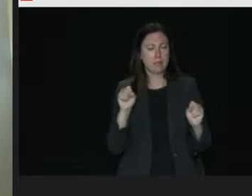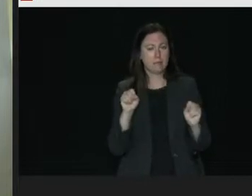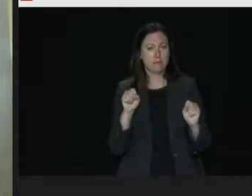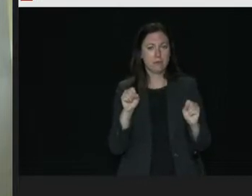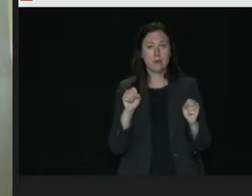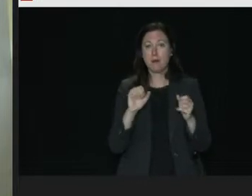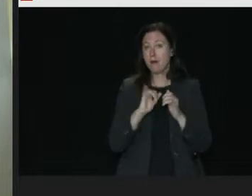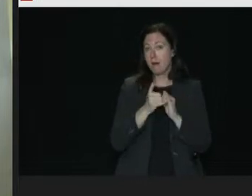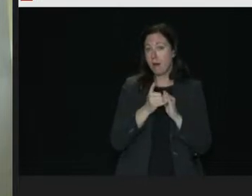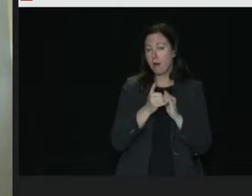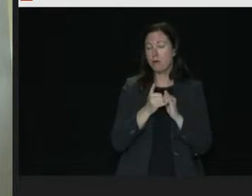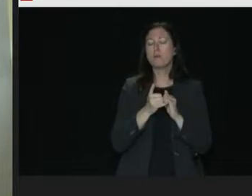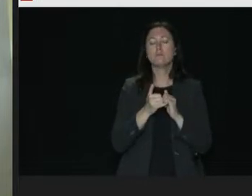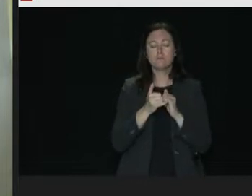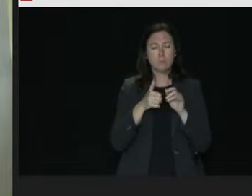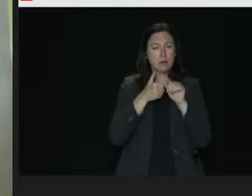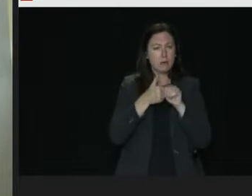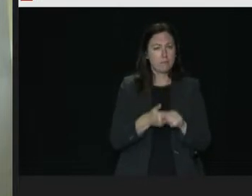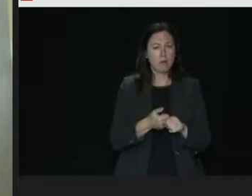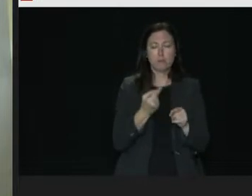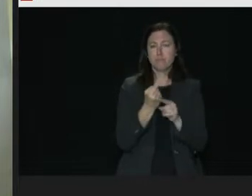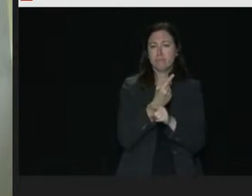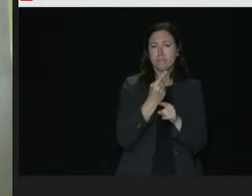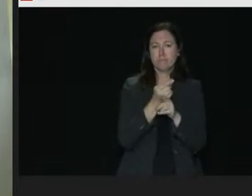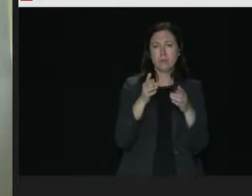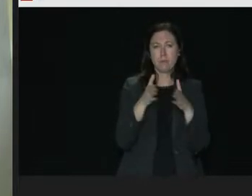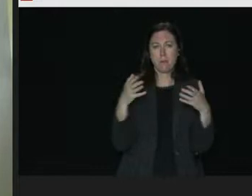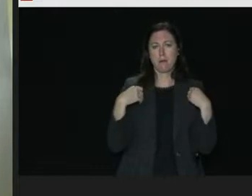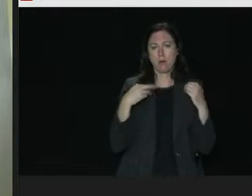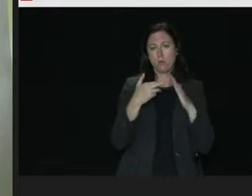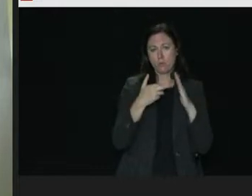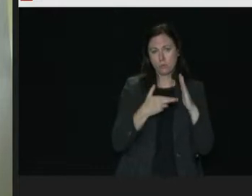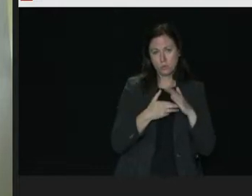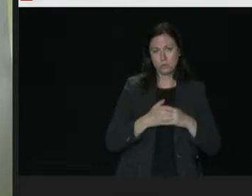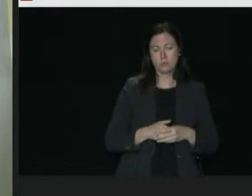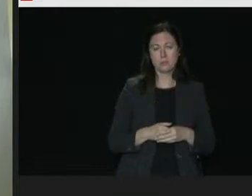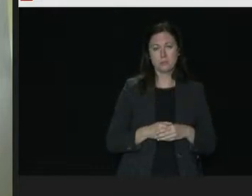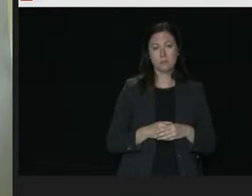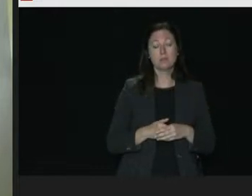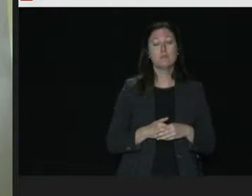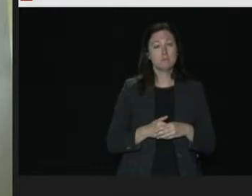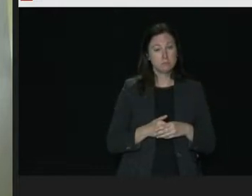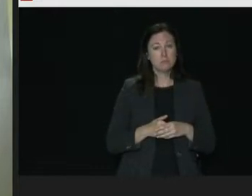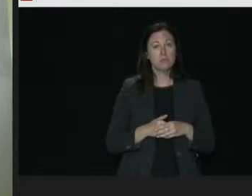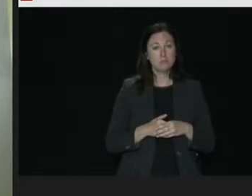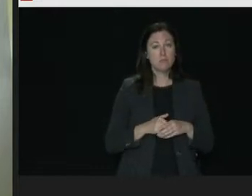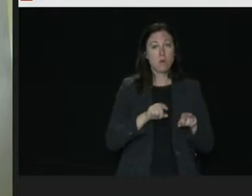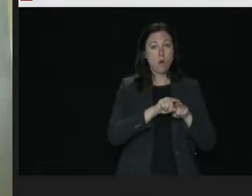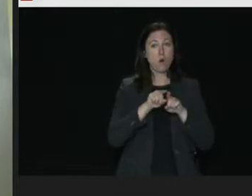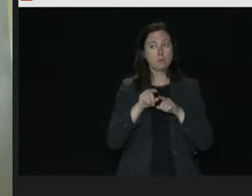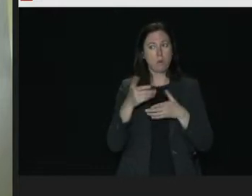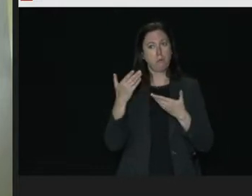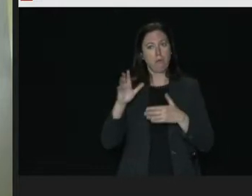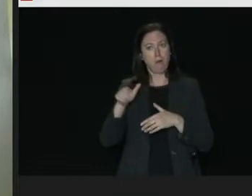best practices in all of our interactions, which can also help prevent other respiratory infections we may encounter this